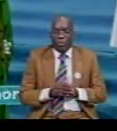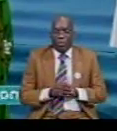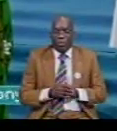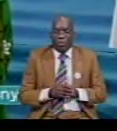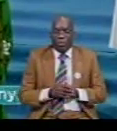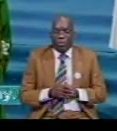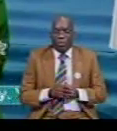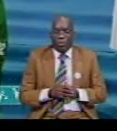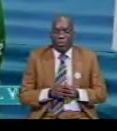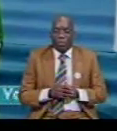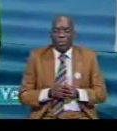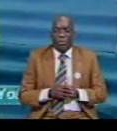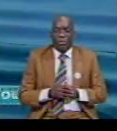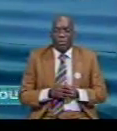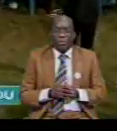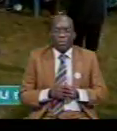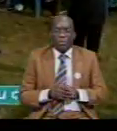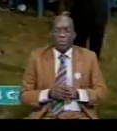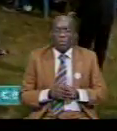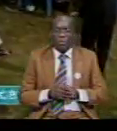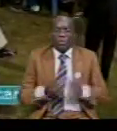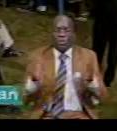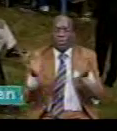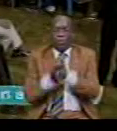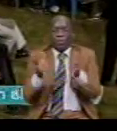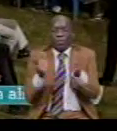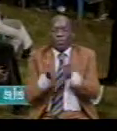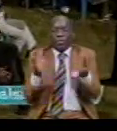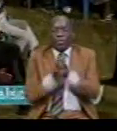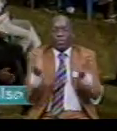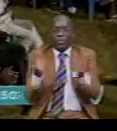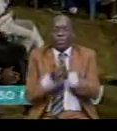Lord. Put your hand together for Jesus.